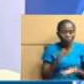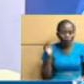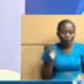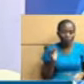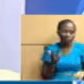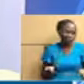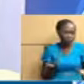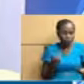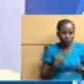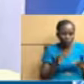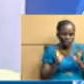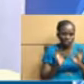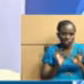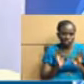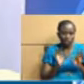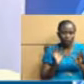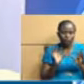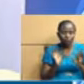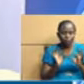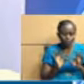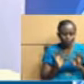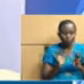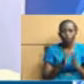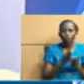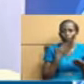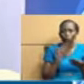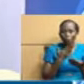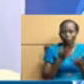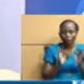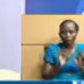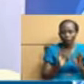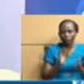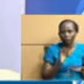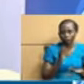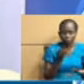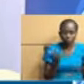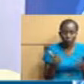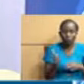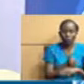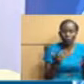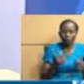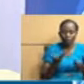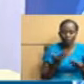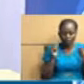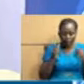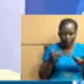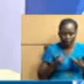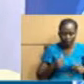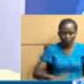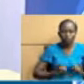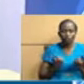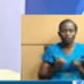have decent and gainful employment, help themselves so they become self-sufficient. But